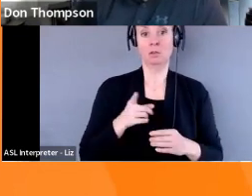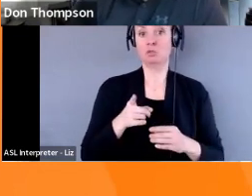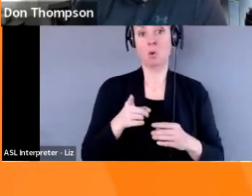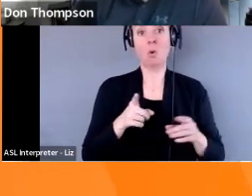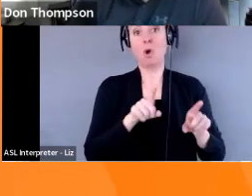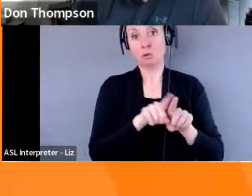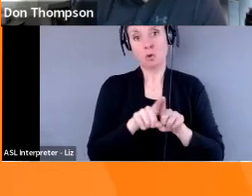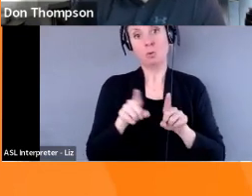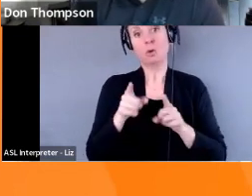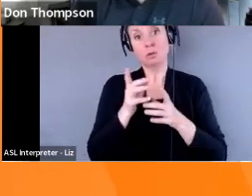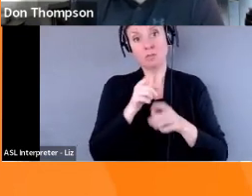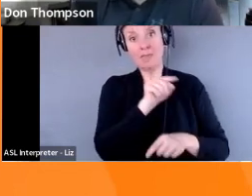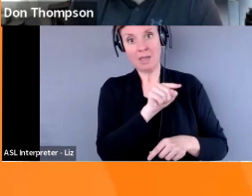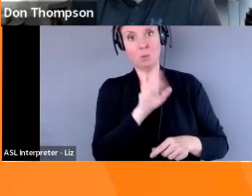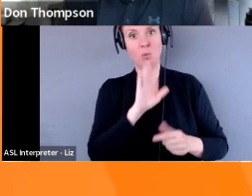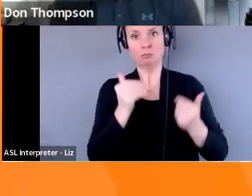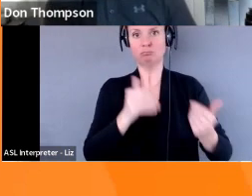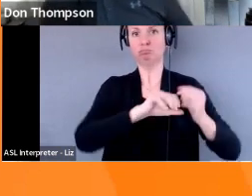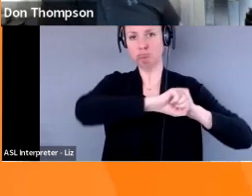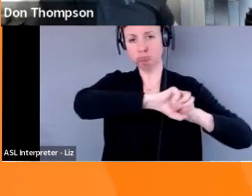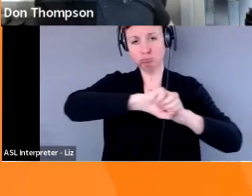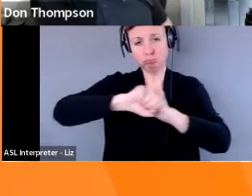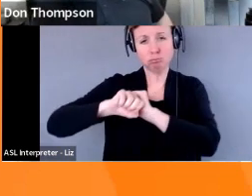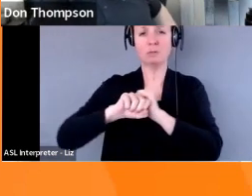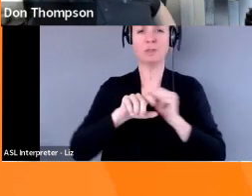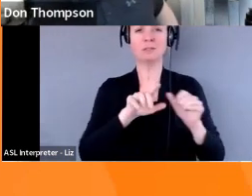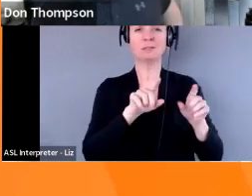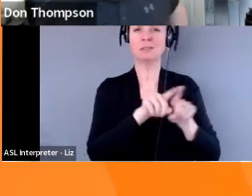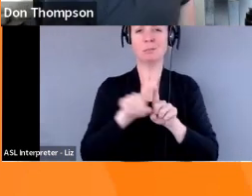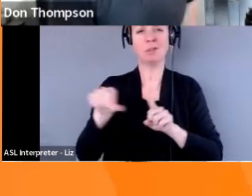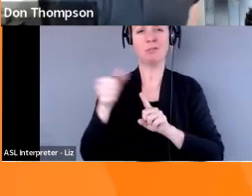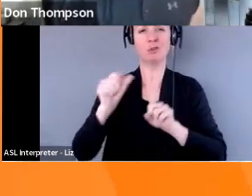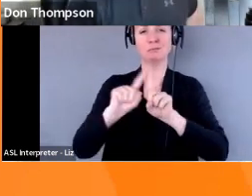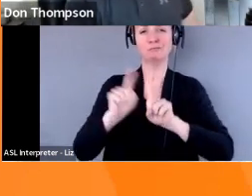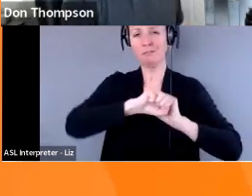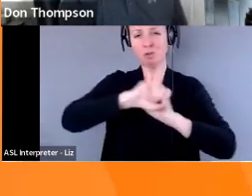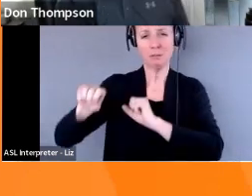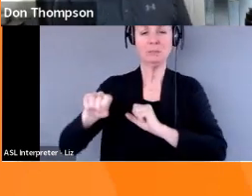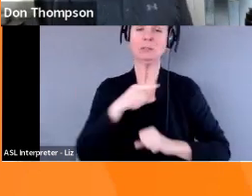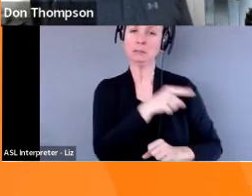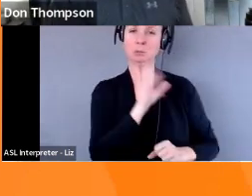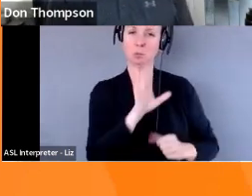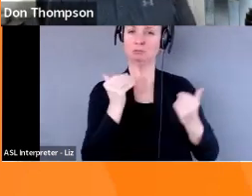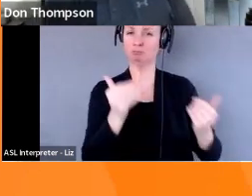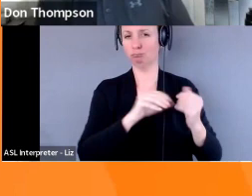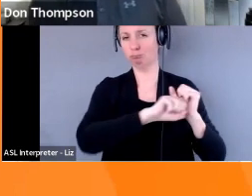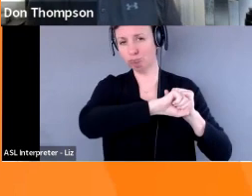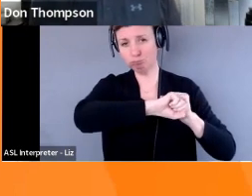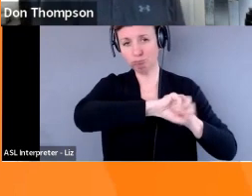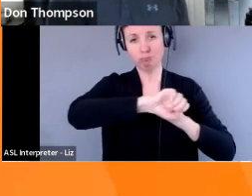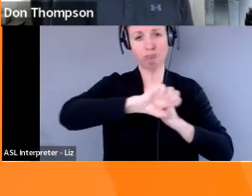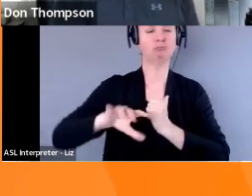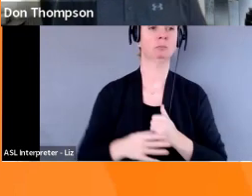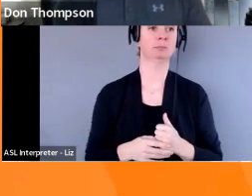else. Okay, so how much can we make? We want to see if it's worth selling on Amazon. We